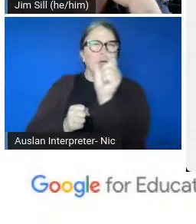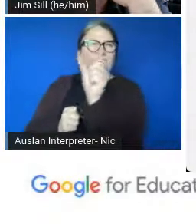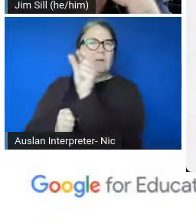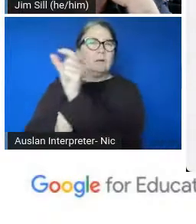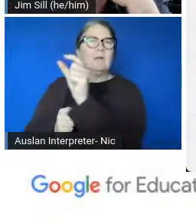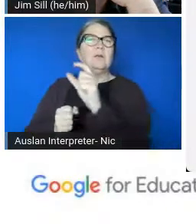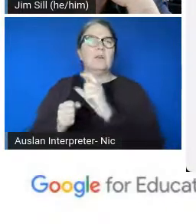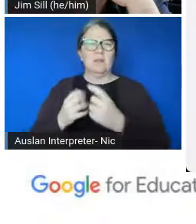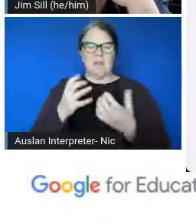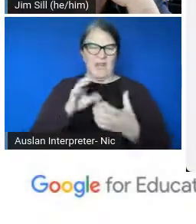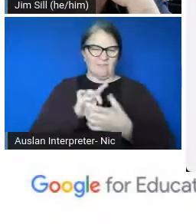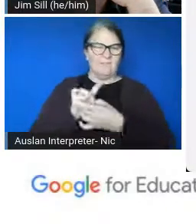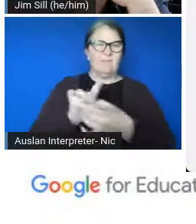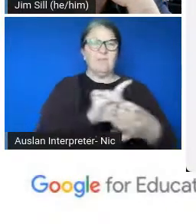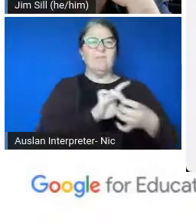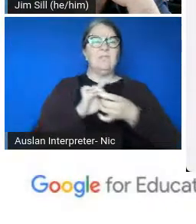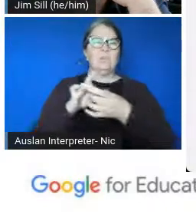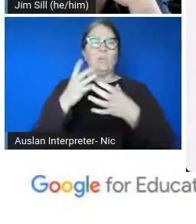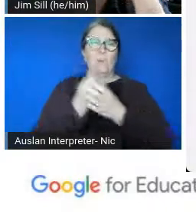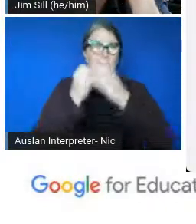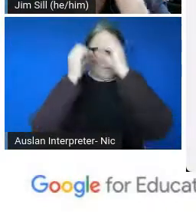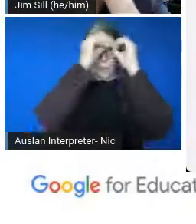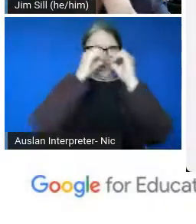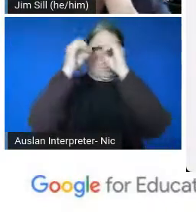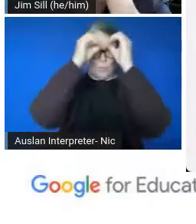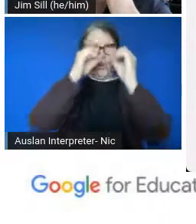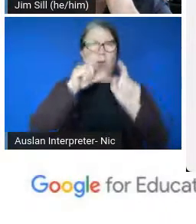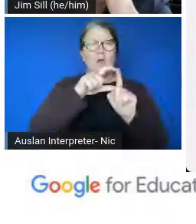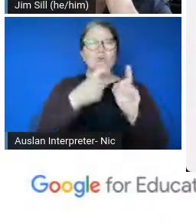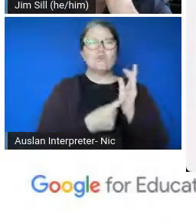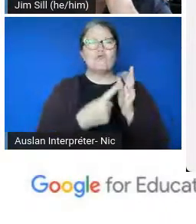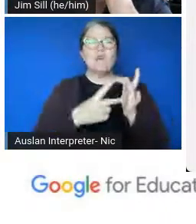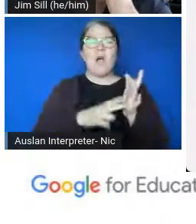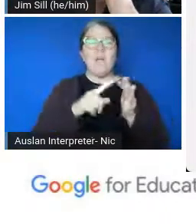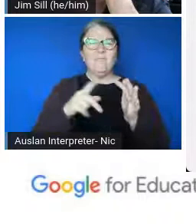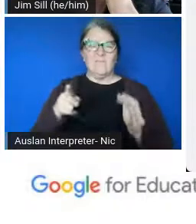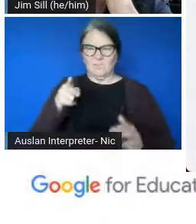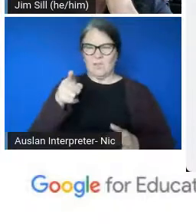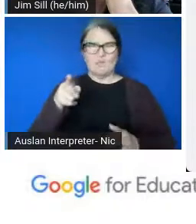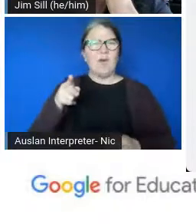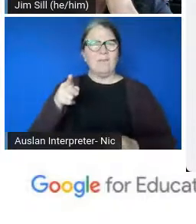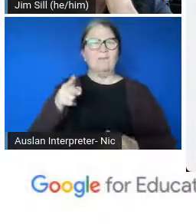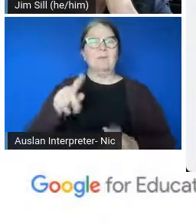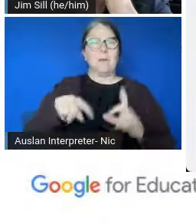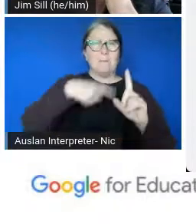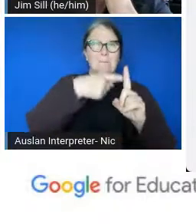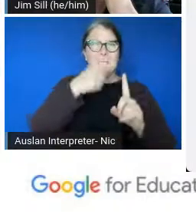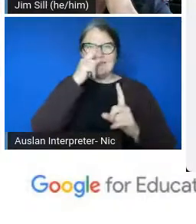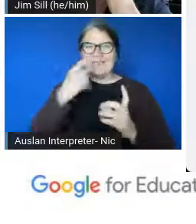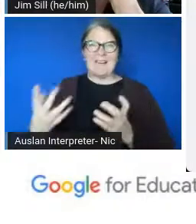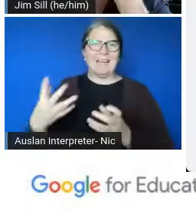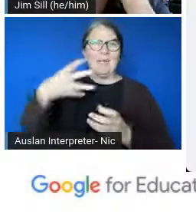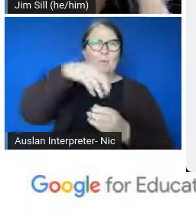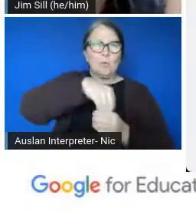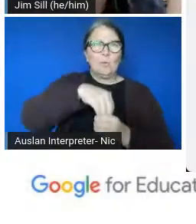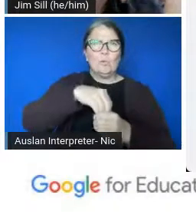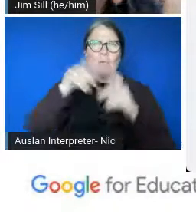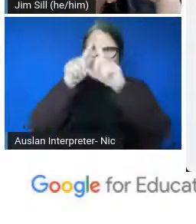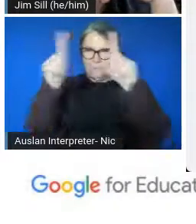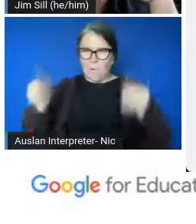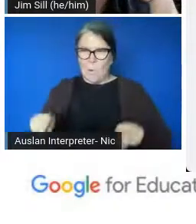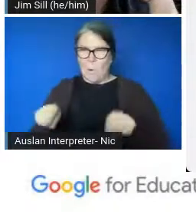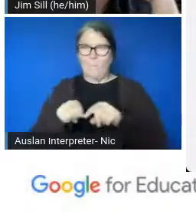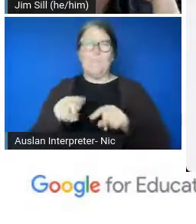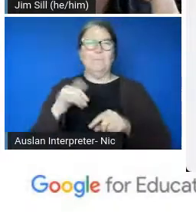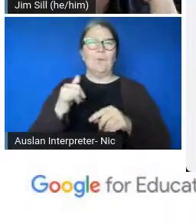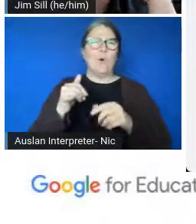Drive, as well as if we scroll down here, you can embed Google Forms, Google Sheets, all of those different bits and